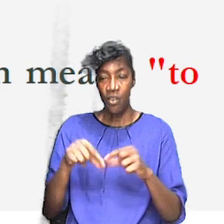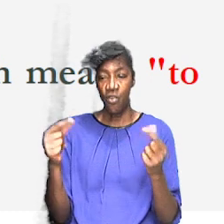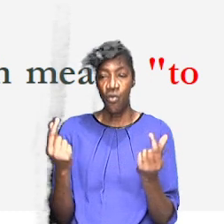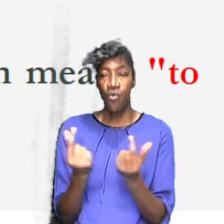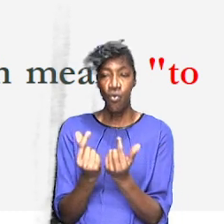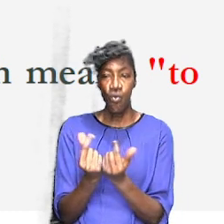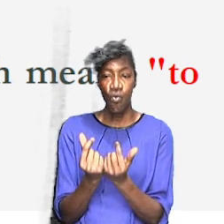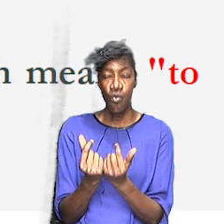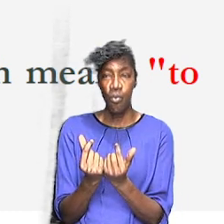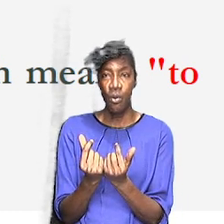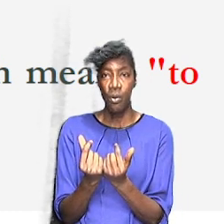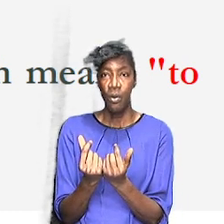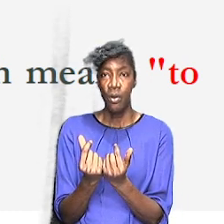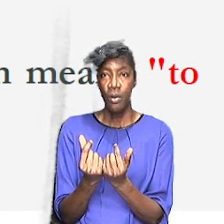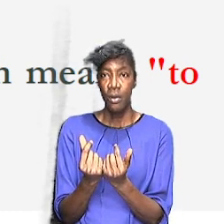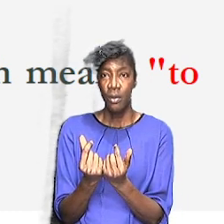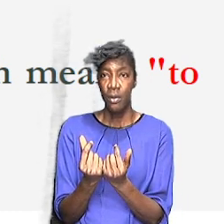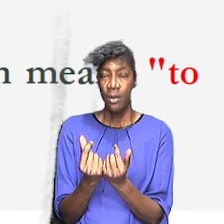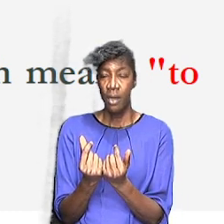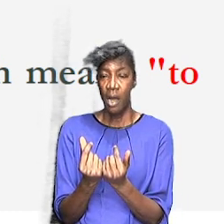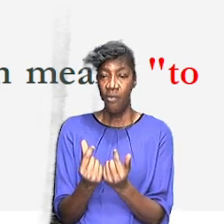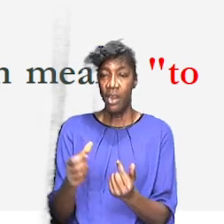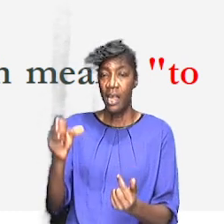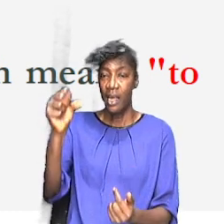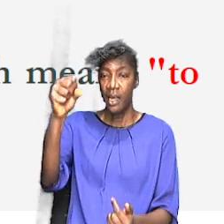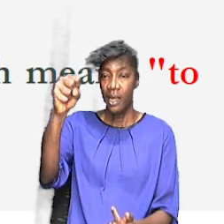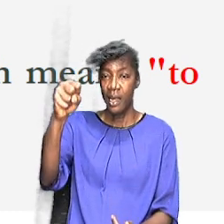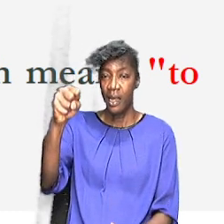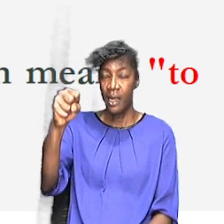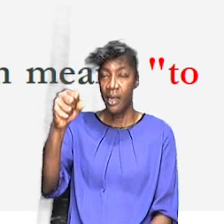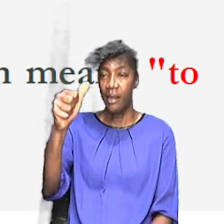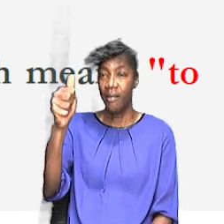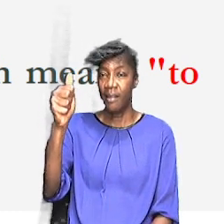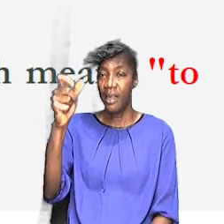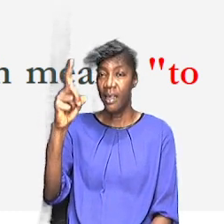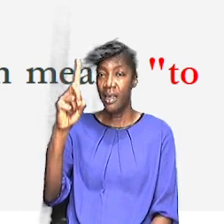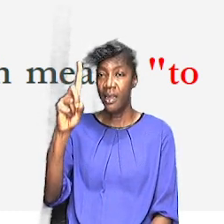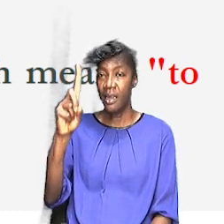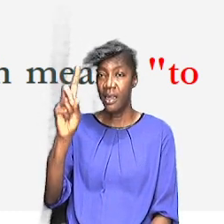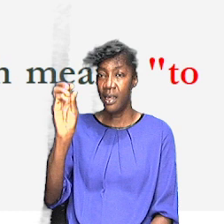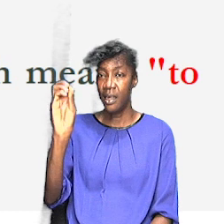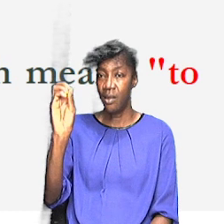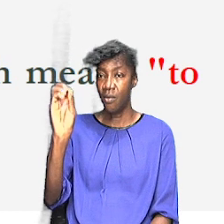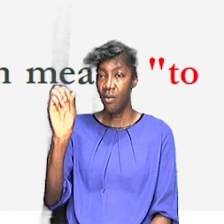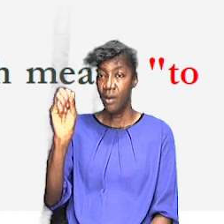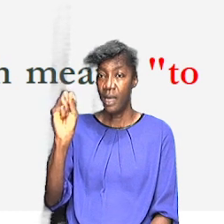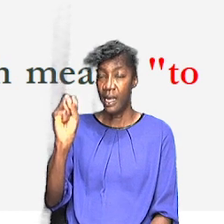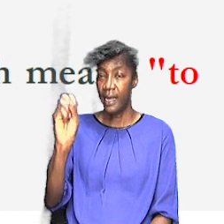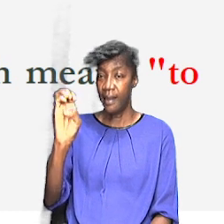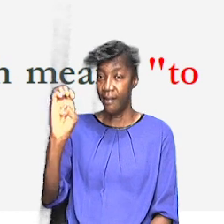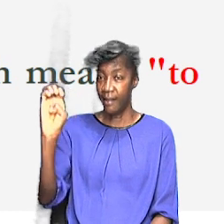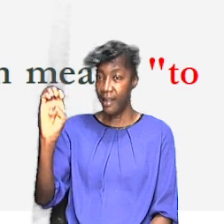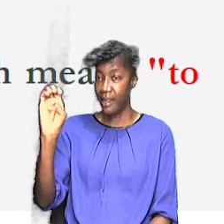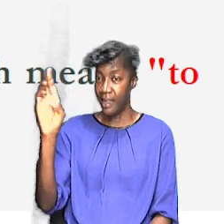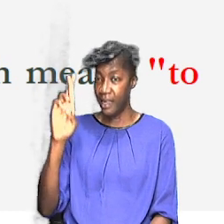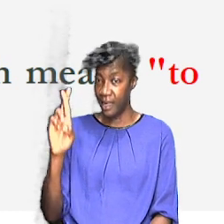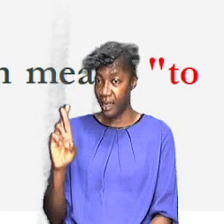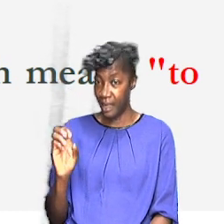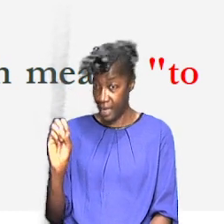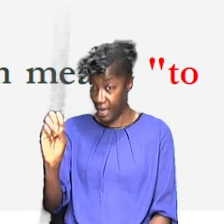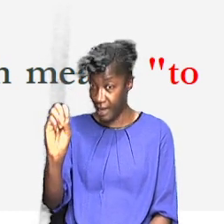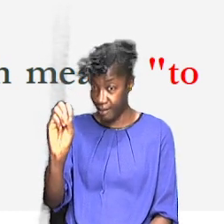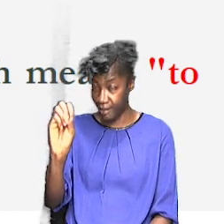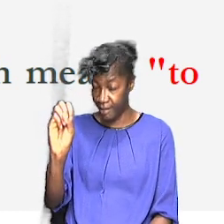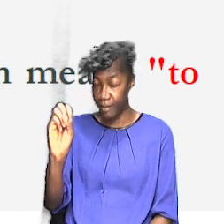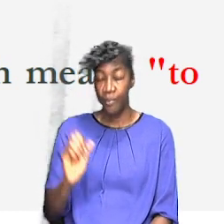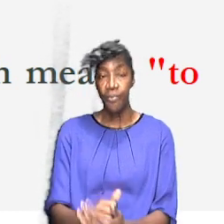as the Sadducees. So now you understand why when we come into the New Testament time, where they were now under Roman power. Amen. We see these